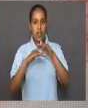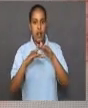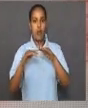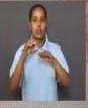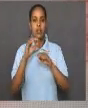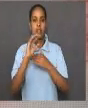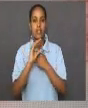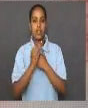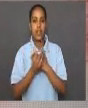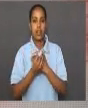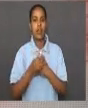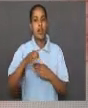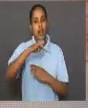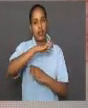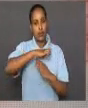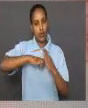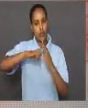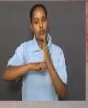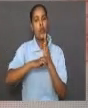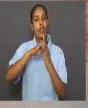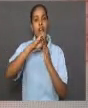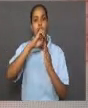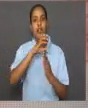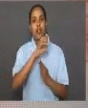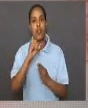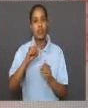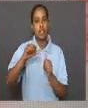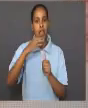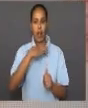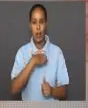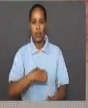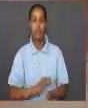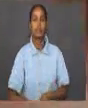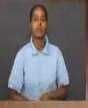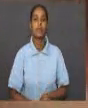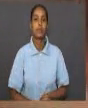state electronic configuration of the elements.